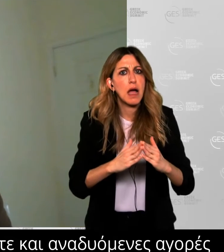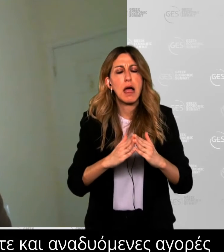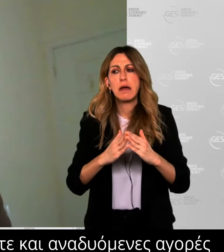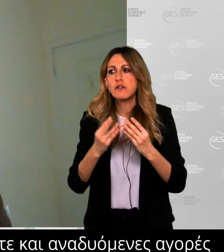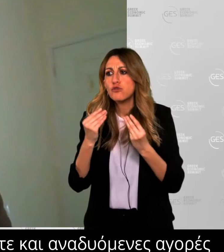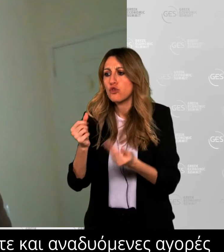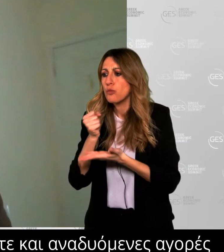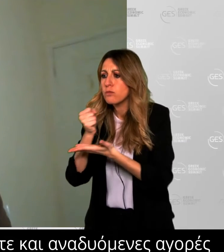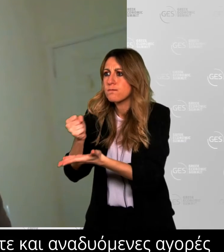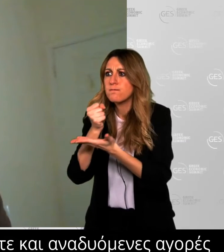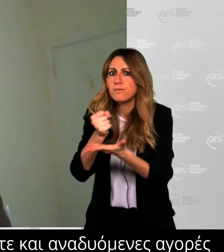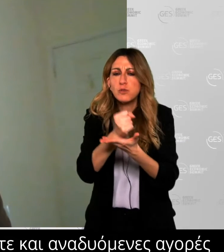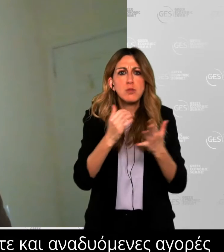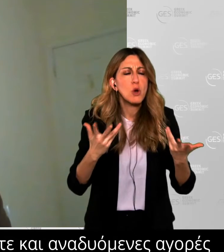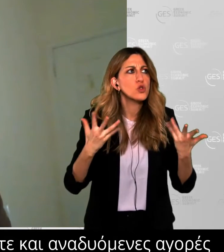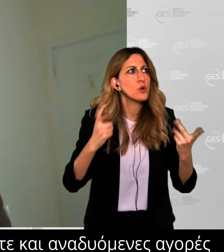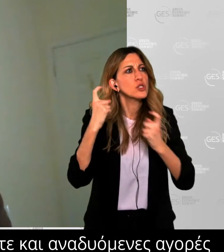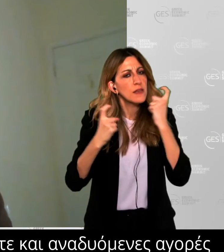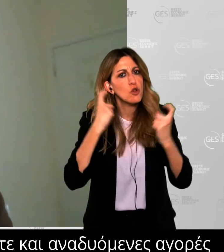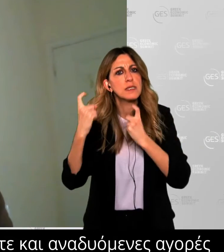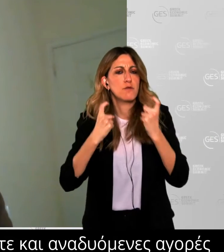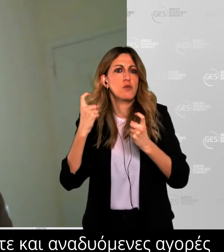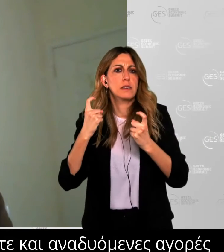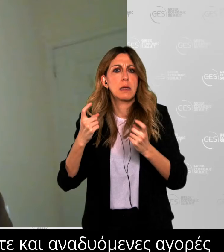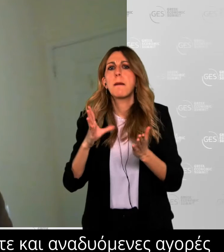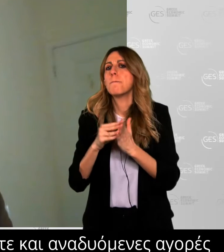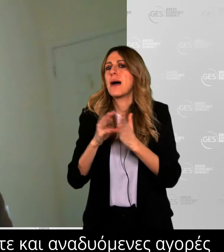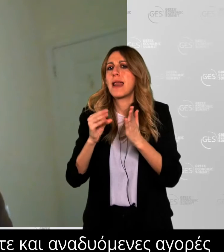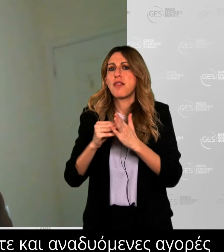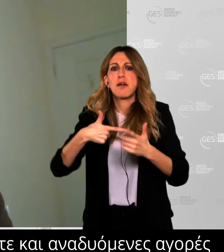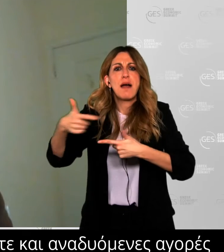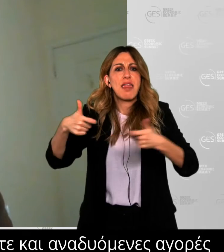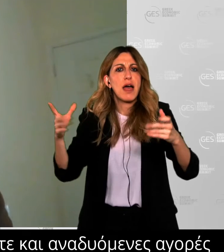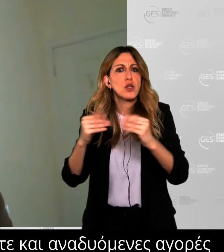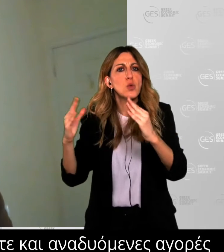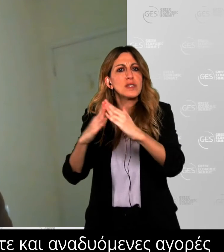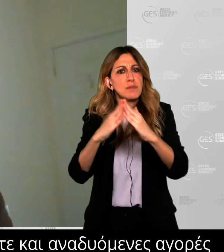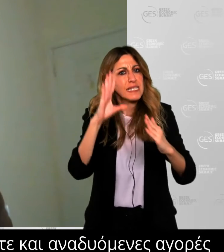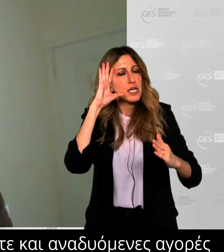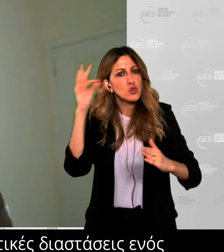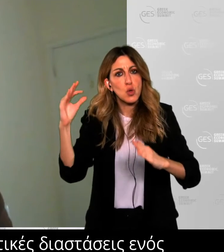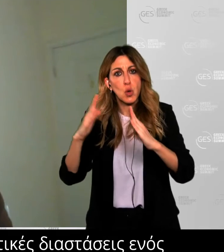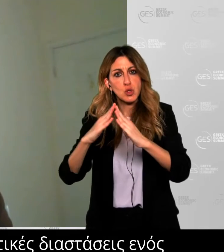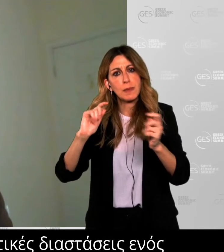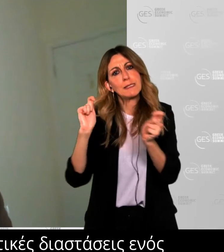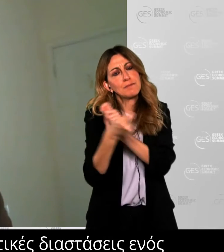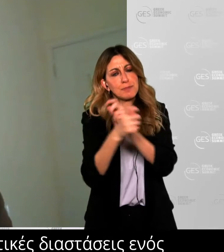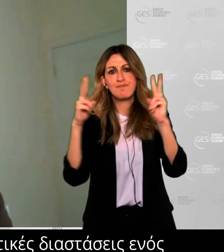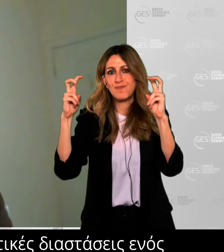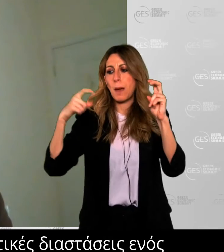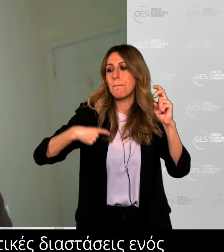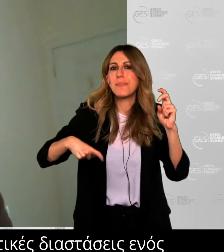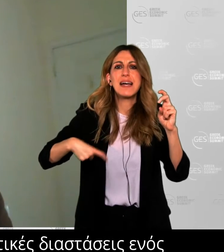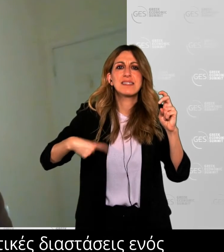the different dimensions of this, but really, how do you understand your emissions today? How do you target where you want to reduce? How do you